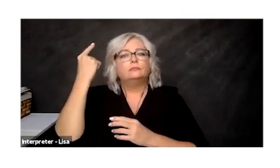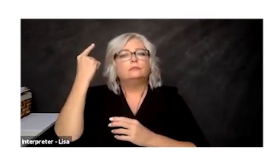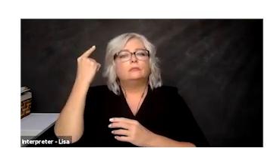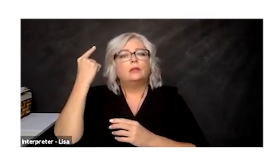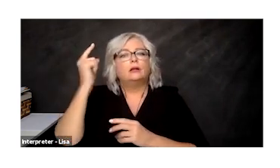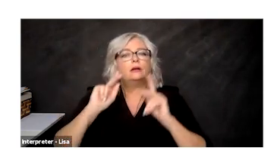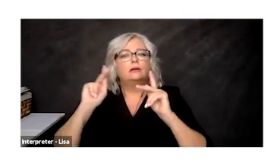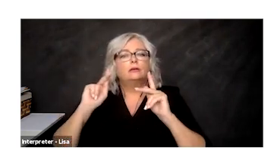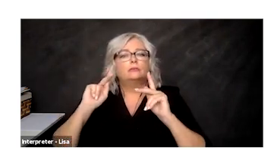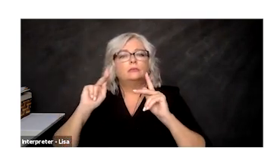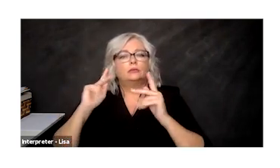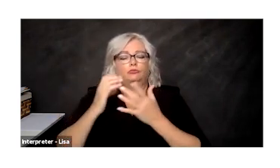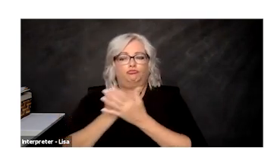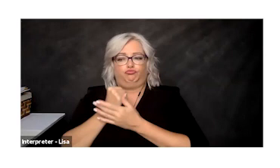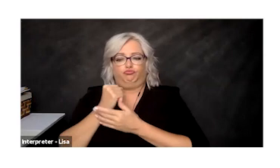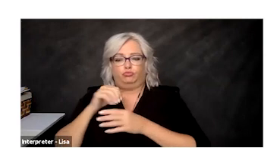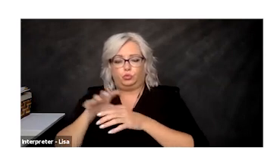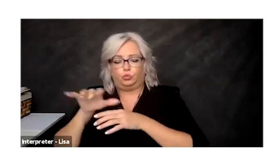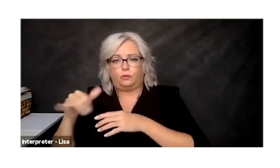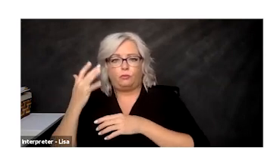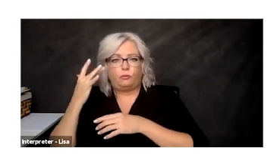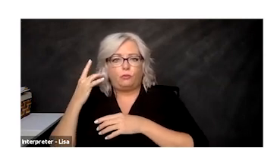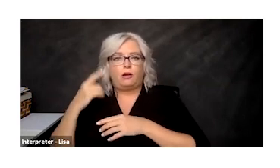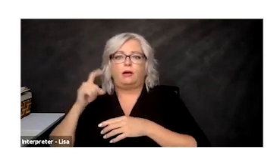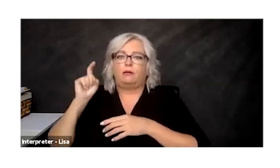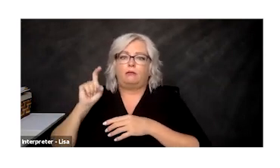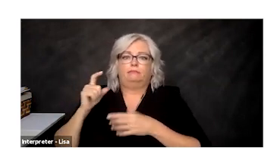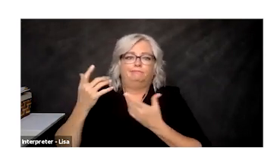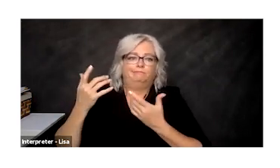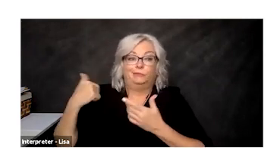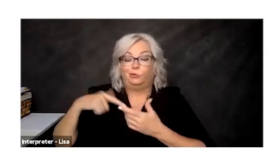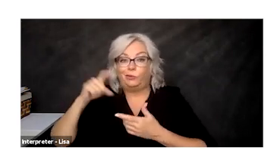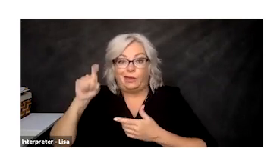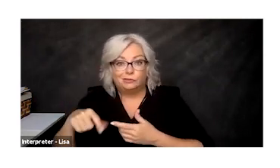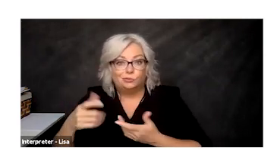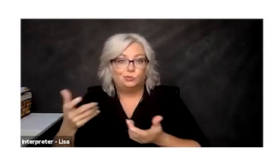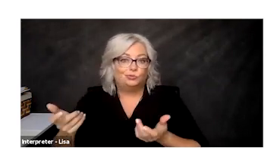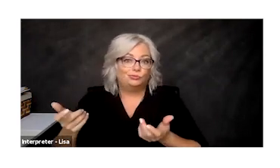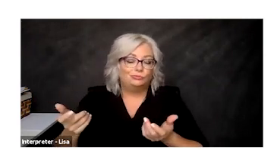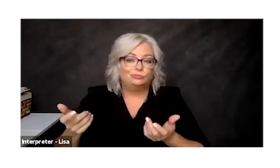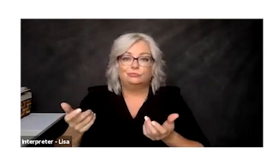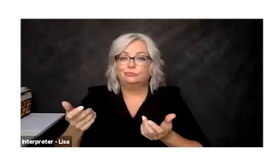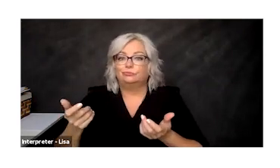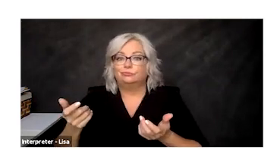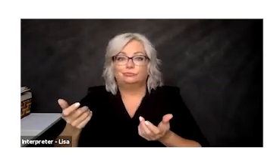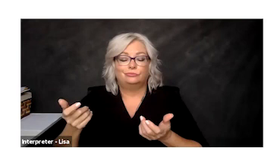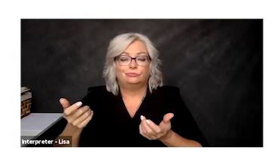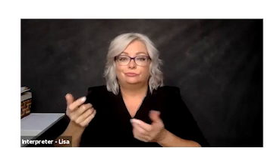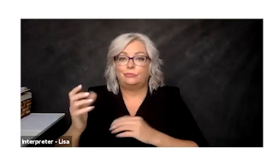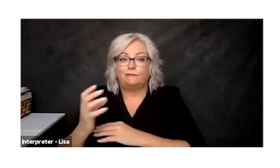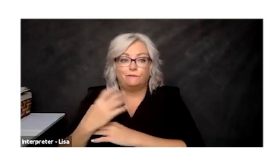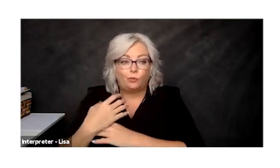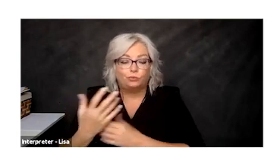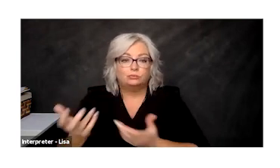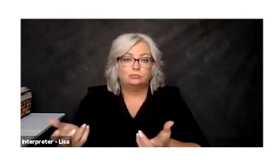to, because of economic marginalization and undercapitalization. Yet, instead of